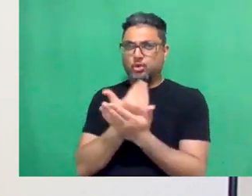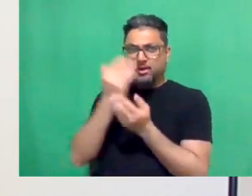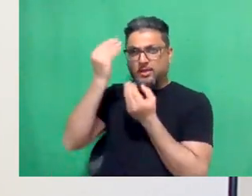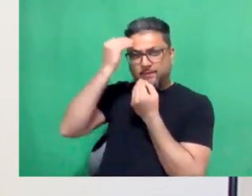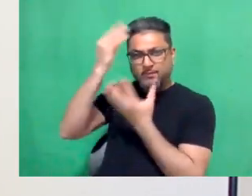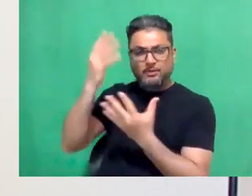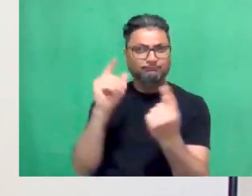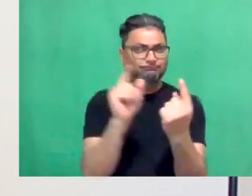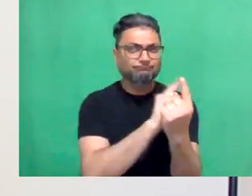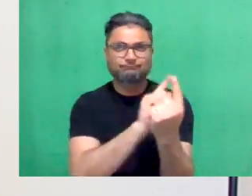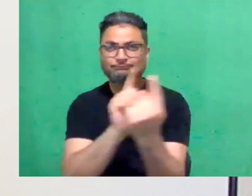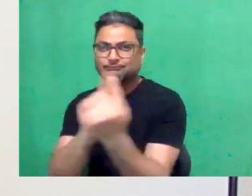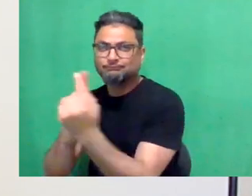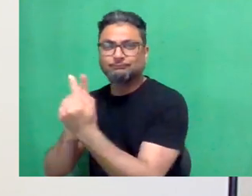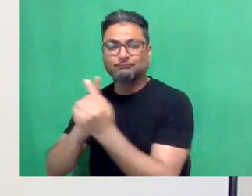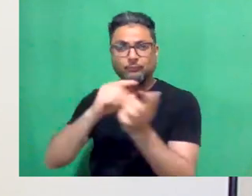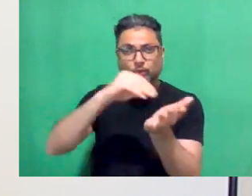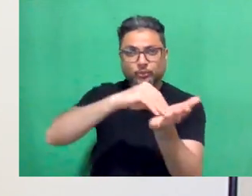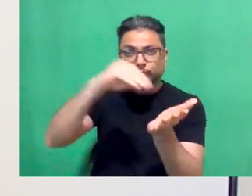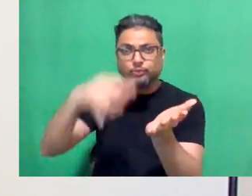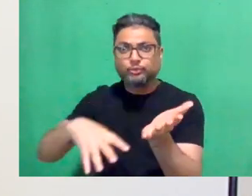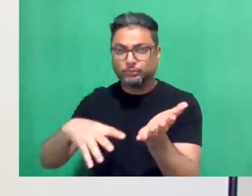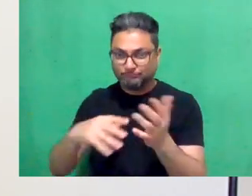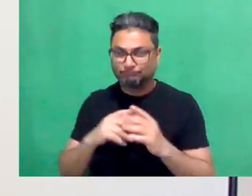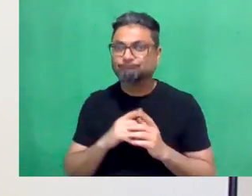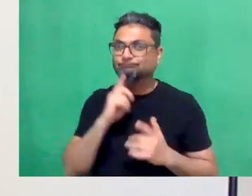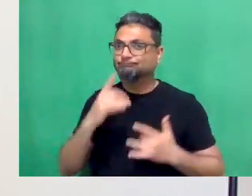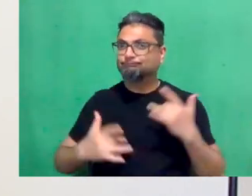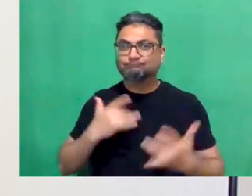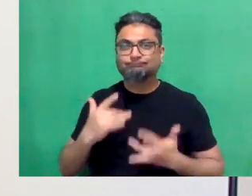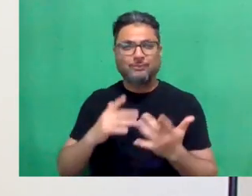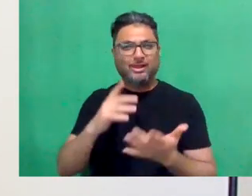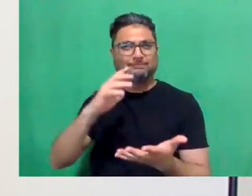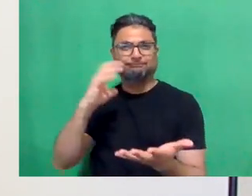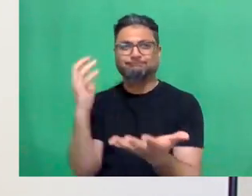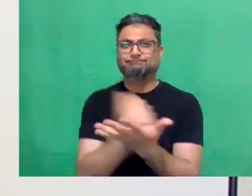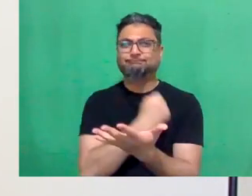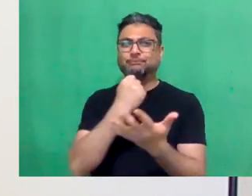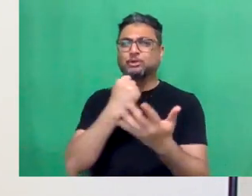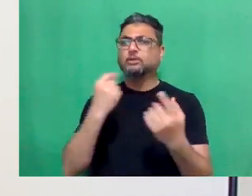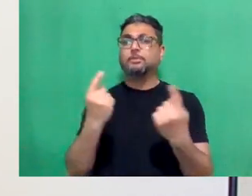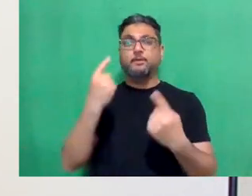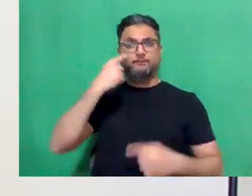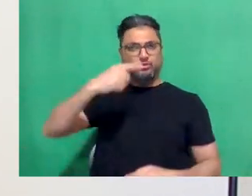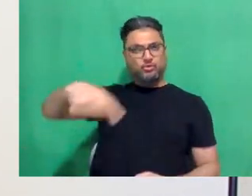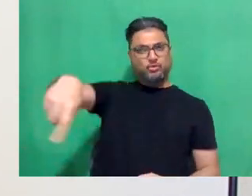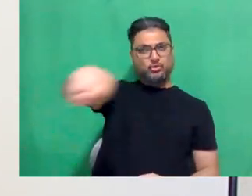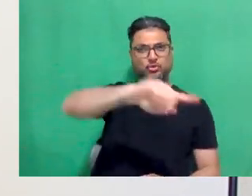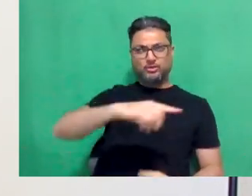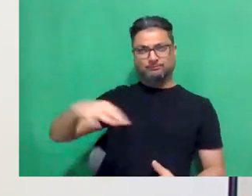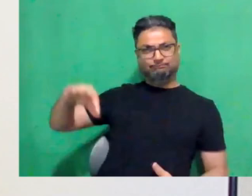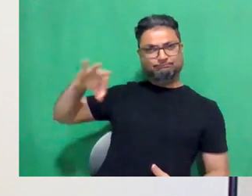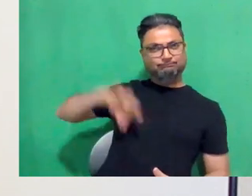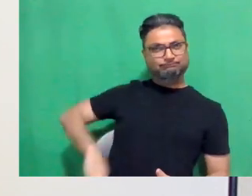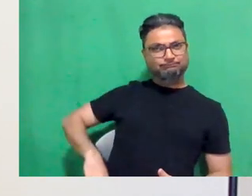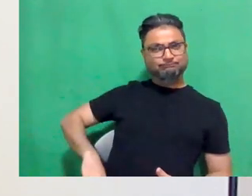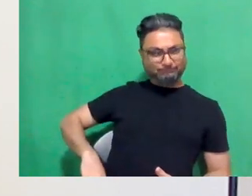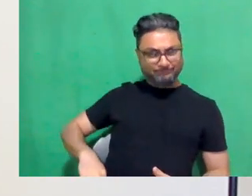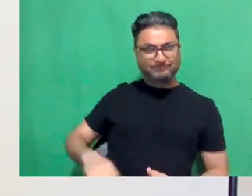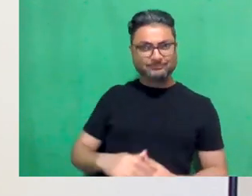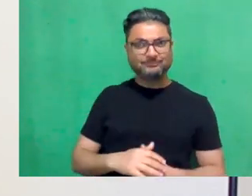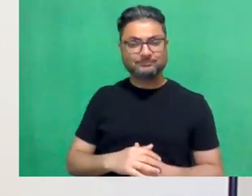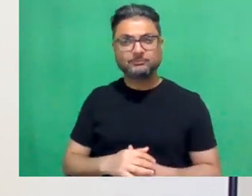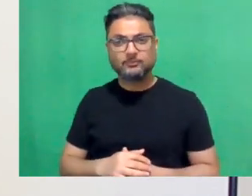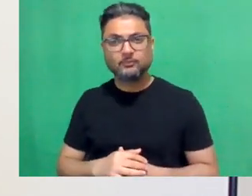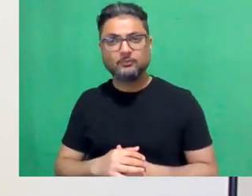students. Take advantage of it. There's something for everyone. I'm one of many individuals that